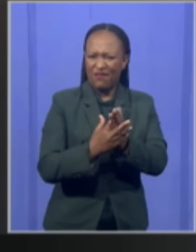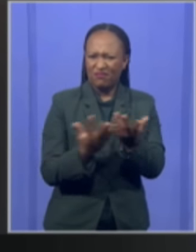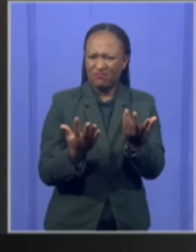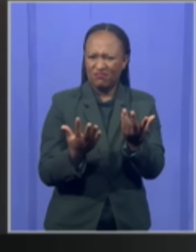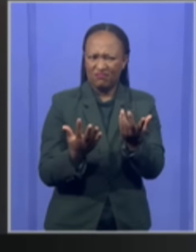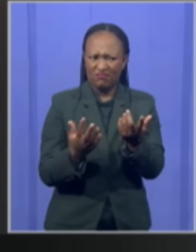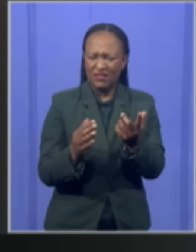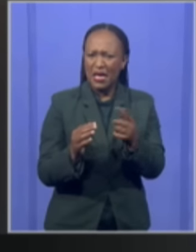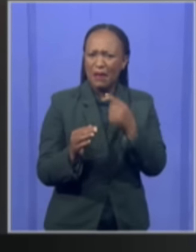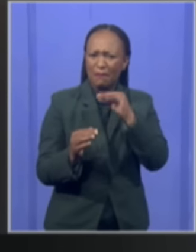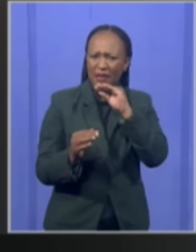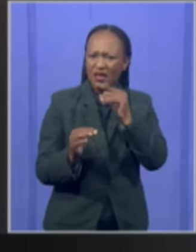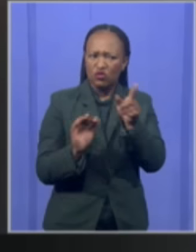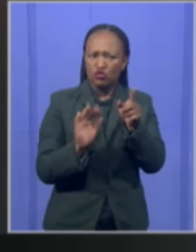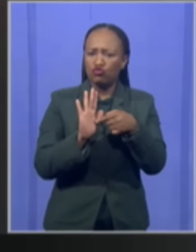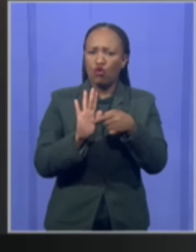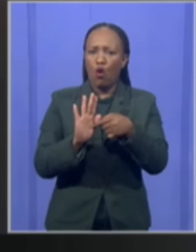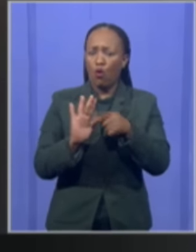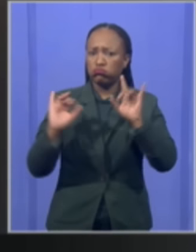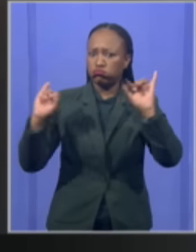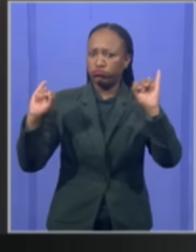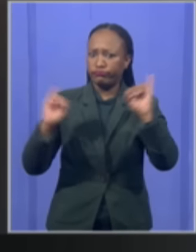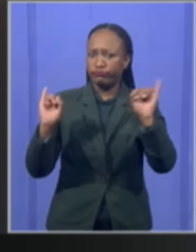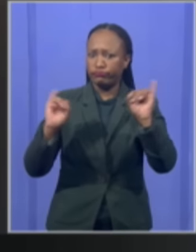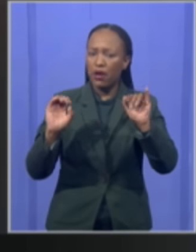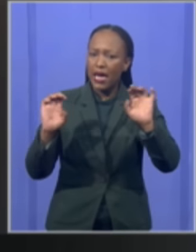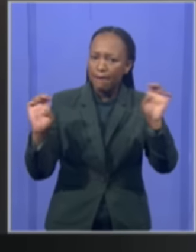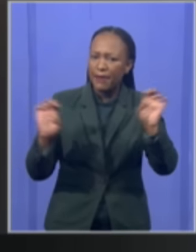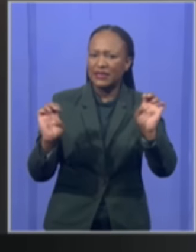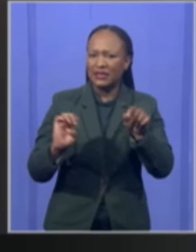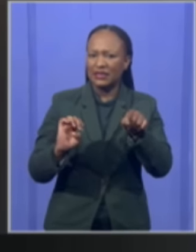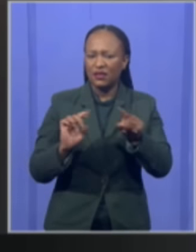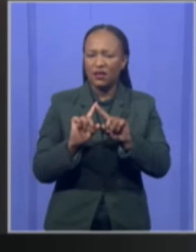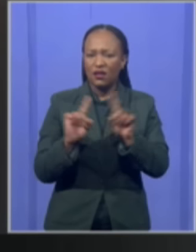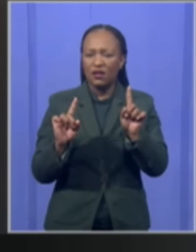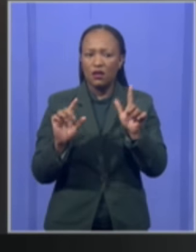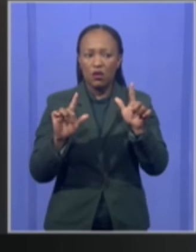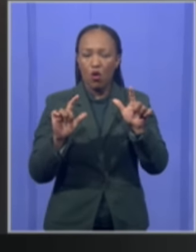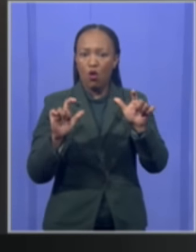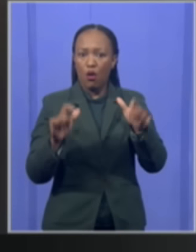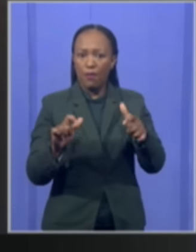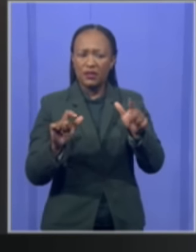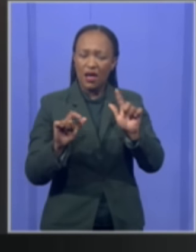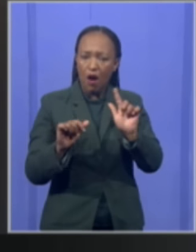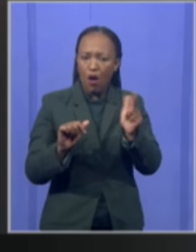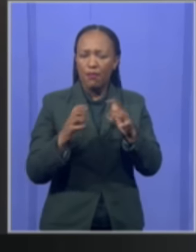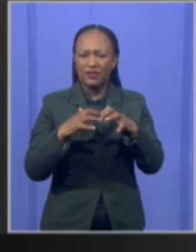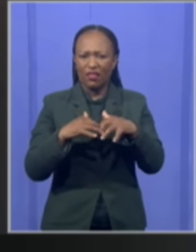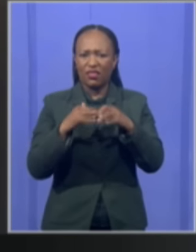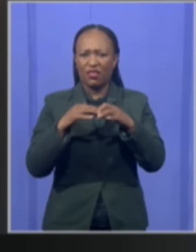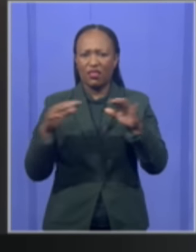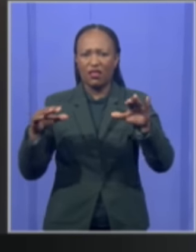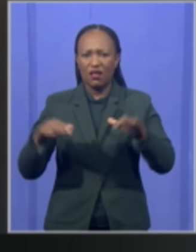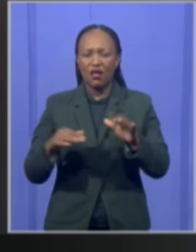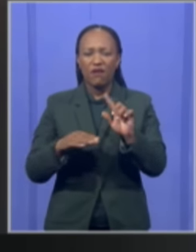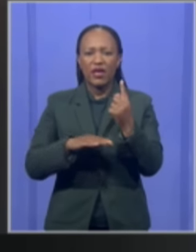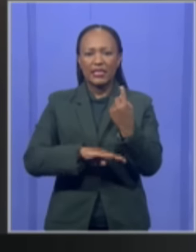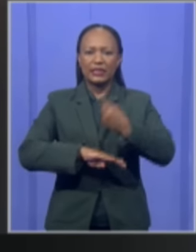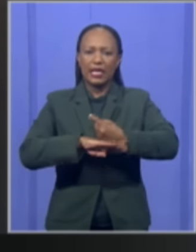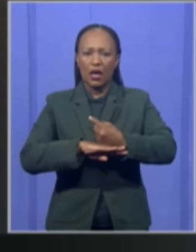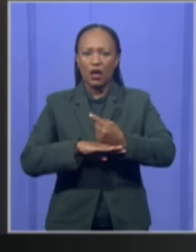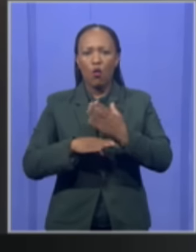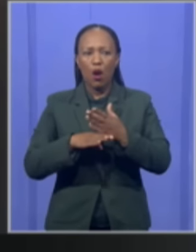sense of urgency is this? We said there's a national crisis, there's joint committees established and everybody, and the very first day on duty,